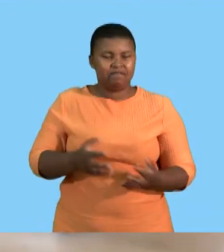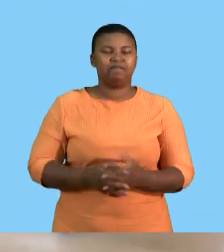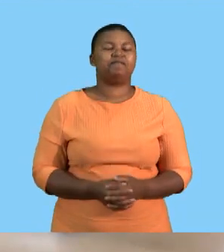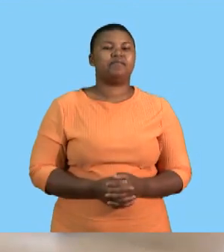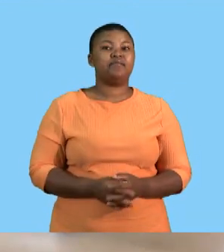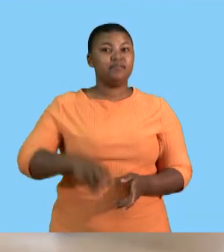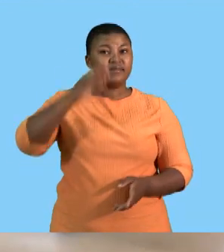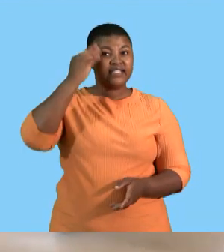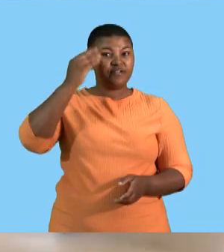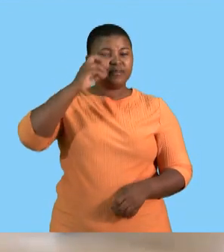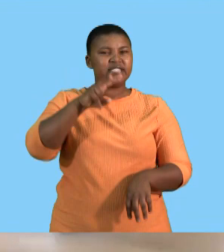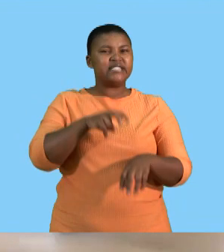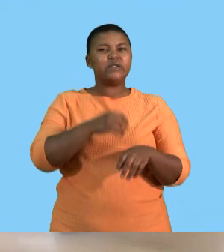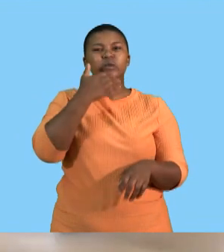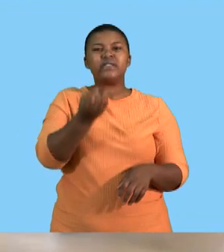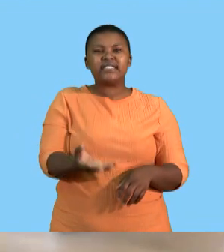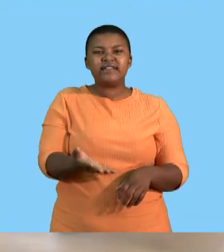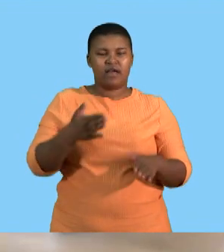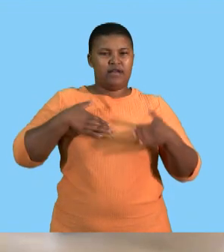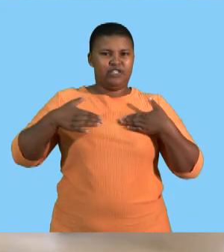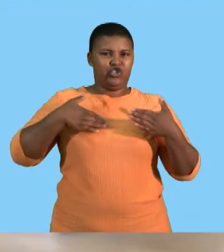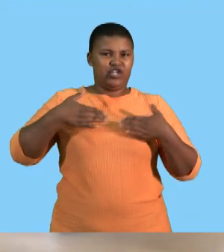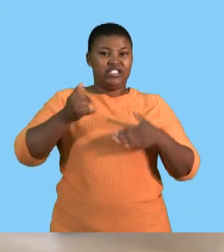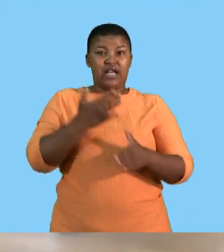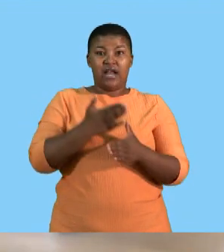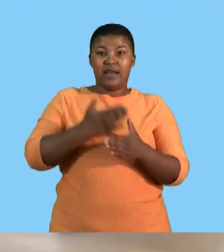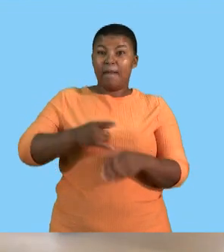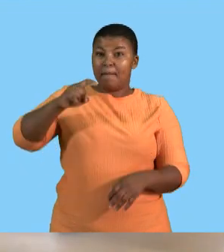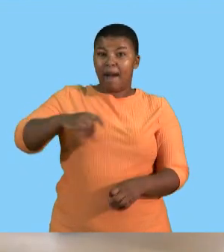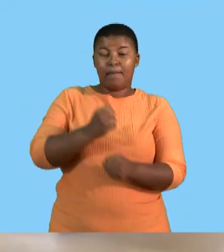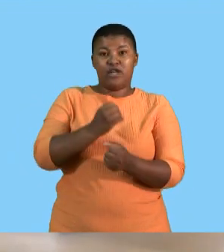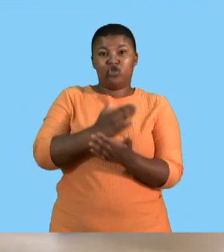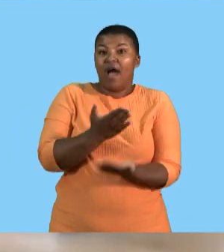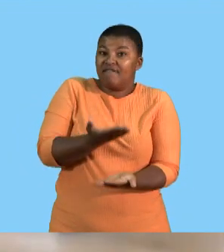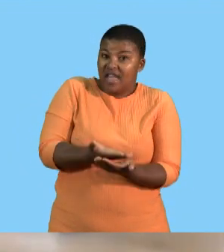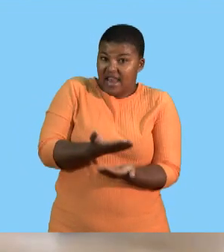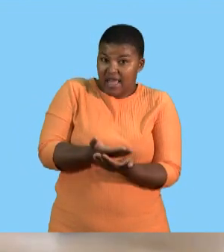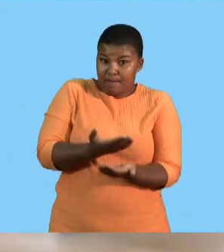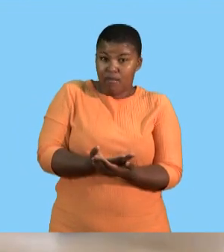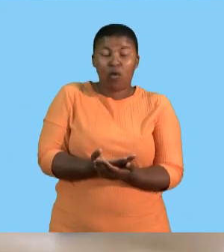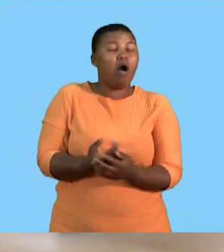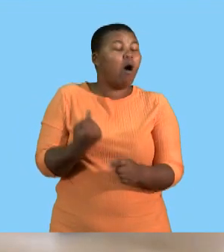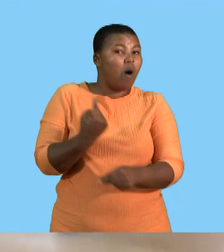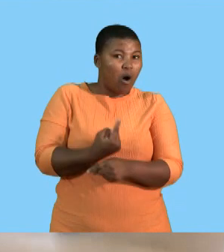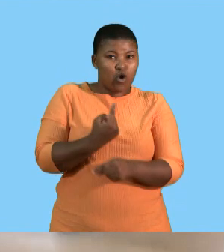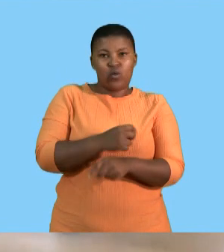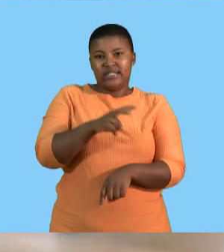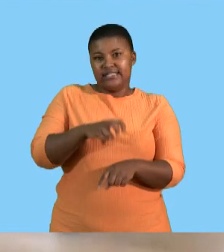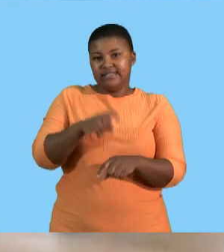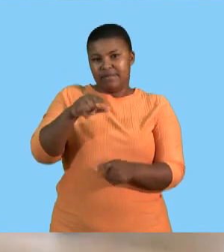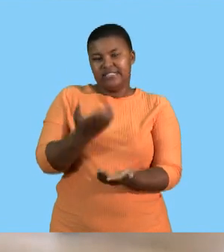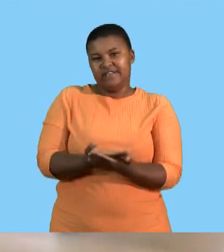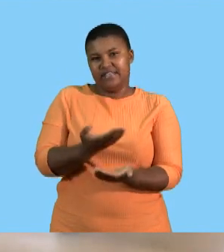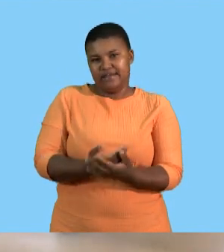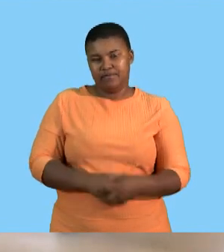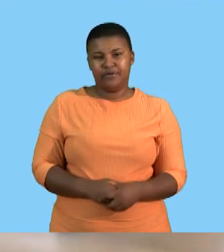decisions. So this information that management needs is gotten from administration function. So it should